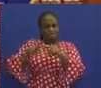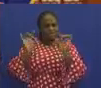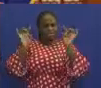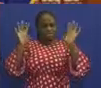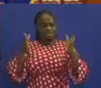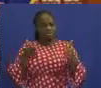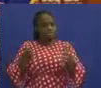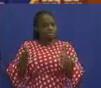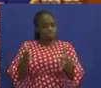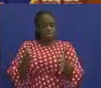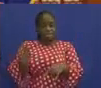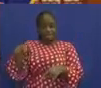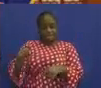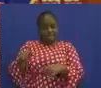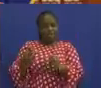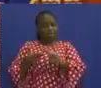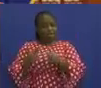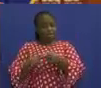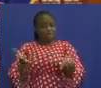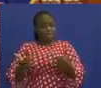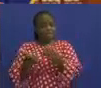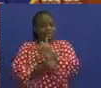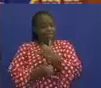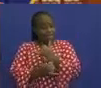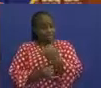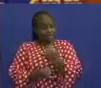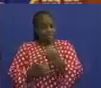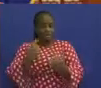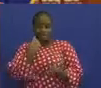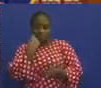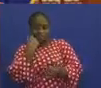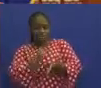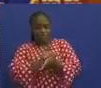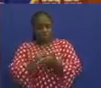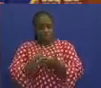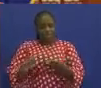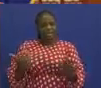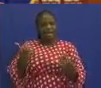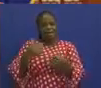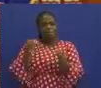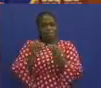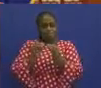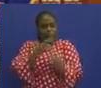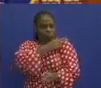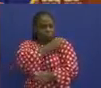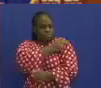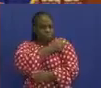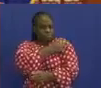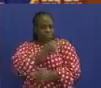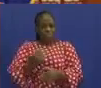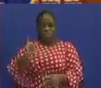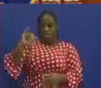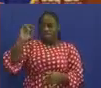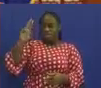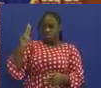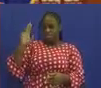rates, and in our case in Ghana, has led in recent weeks to a rise in hospitalization and